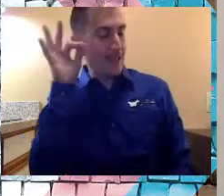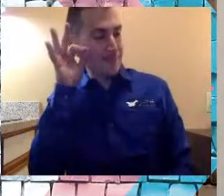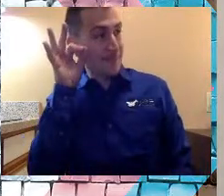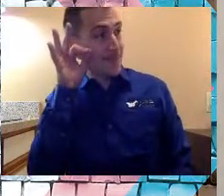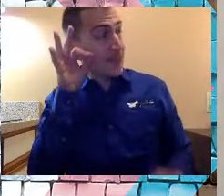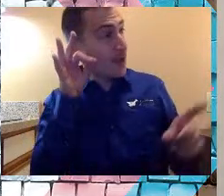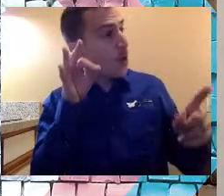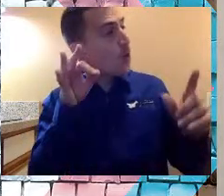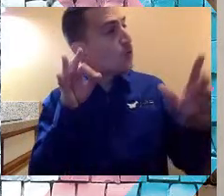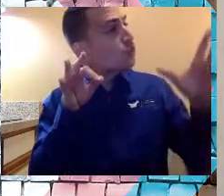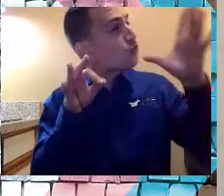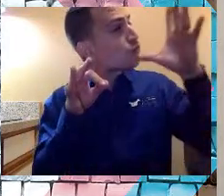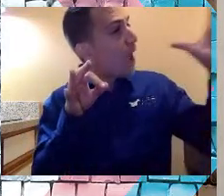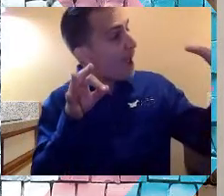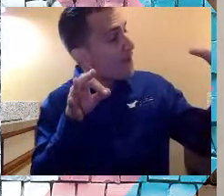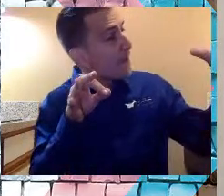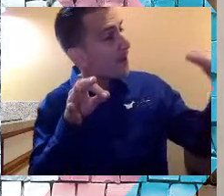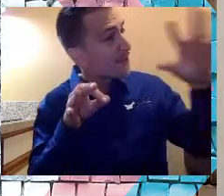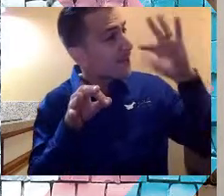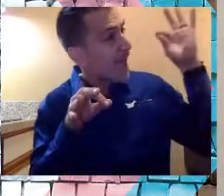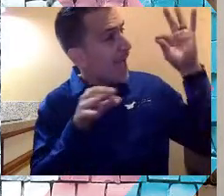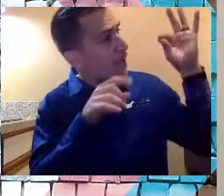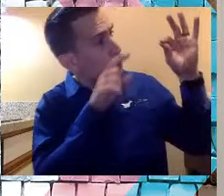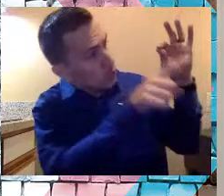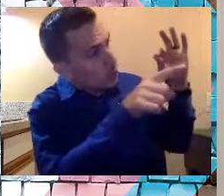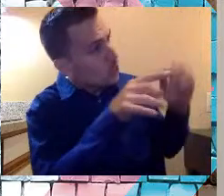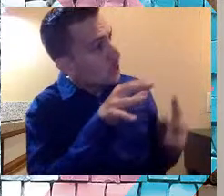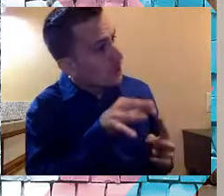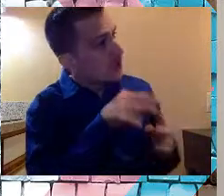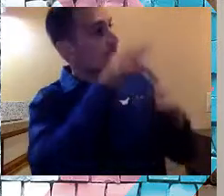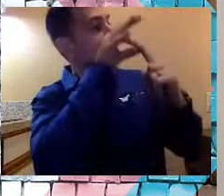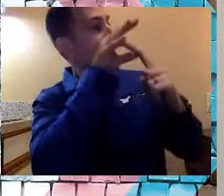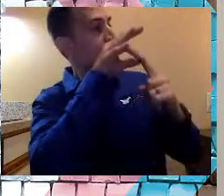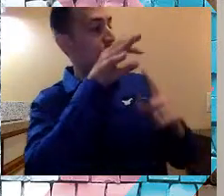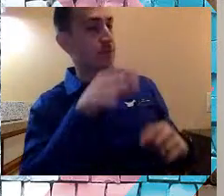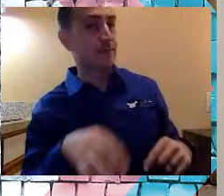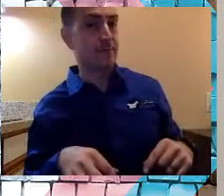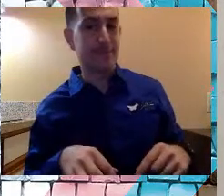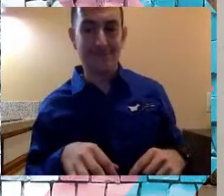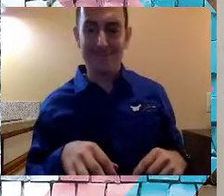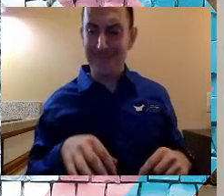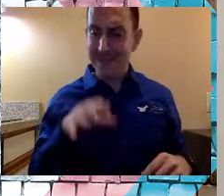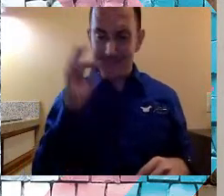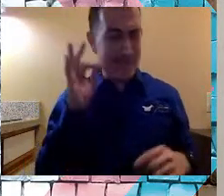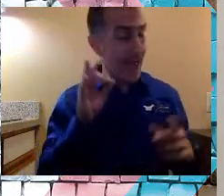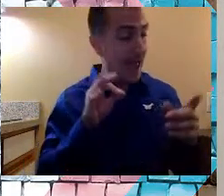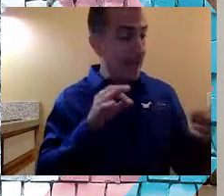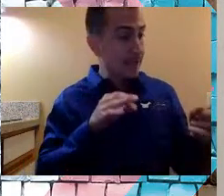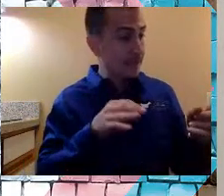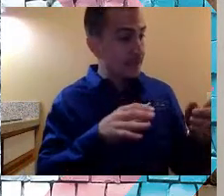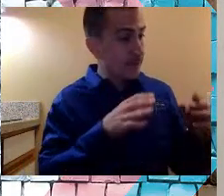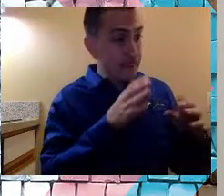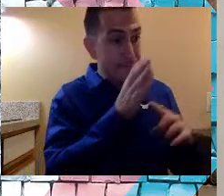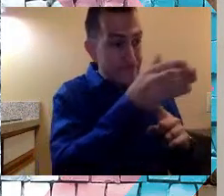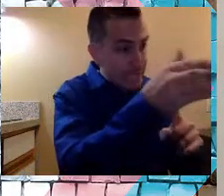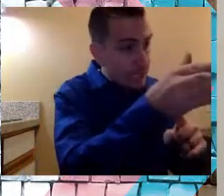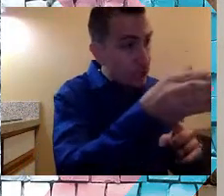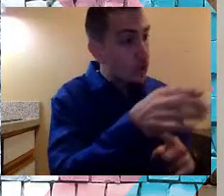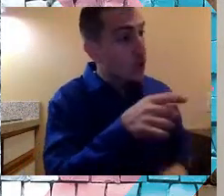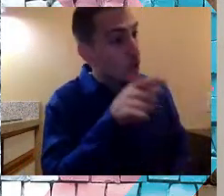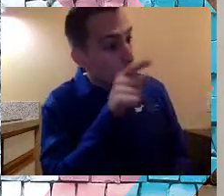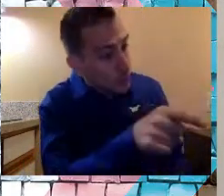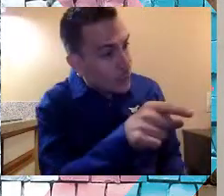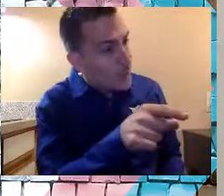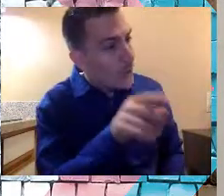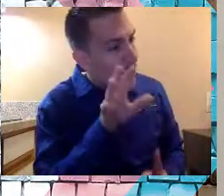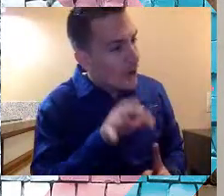kitty, you're special. This cat is showing this goldfish, he's special. And this little